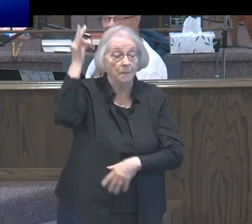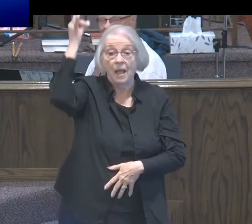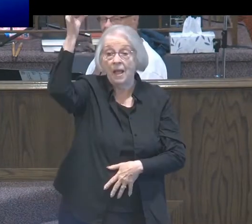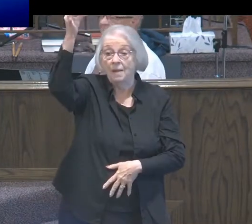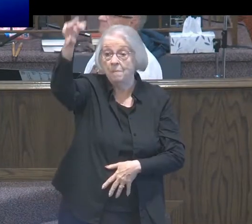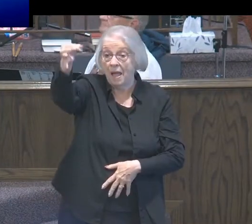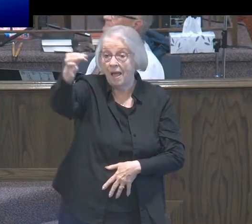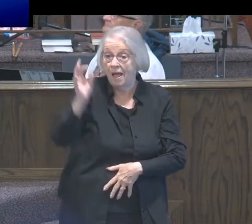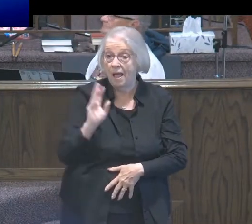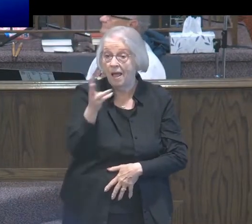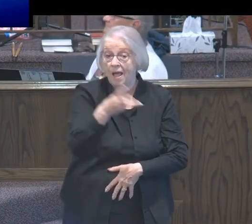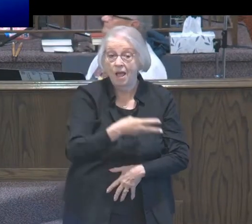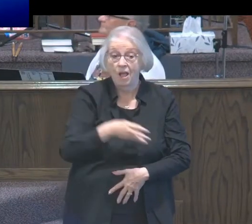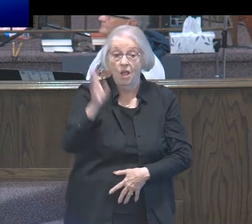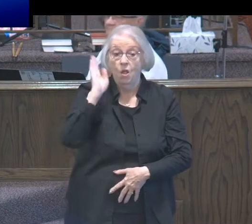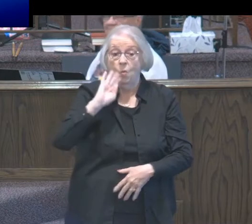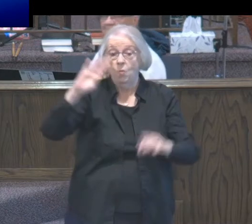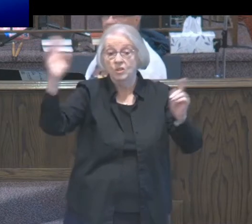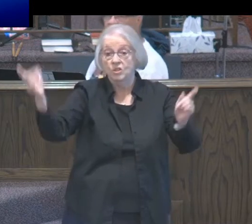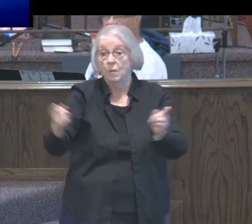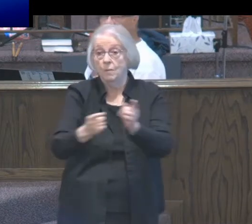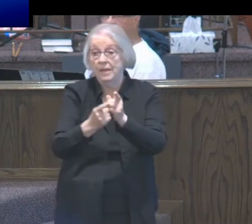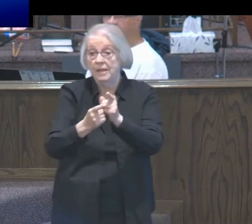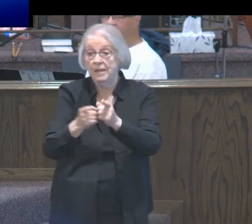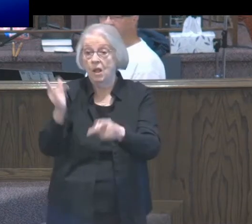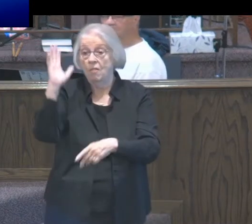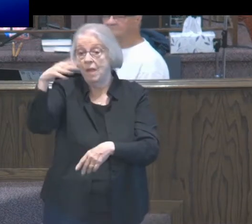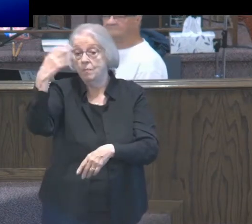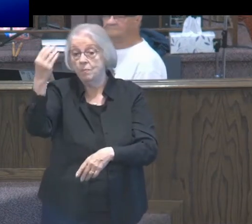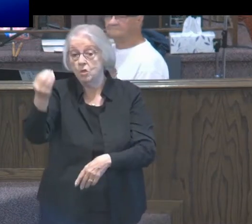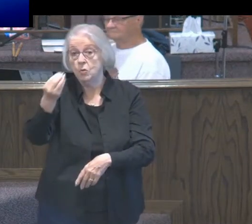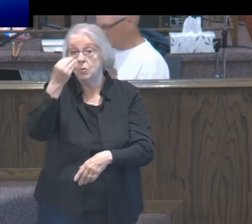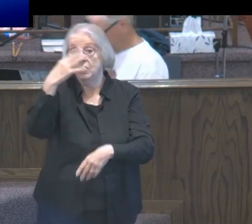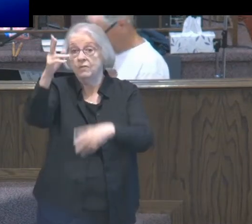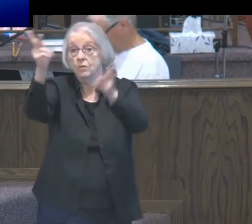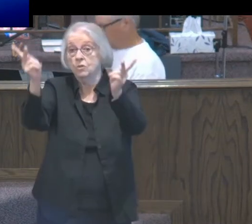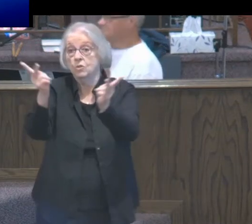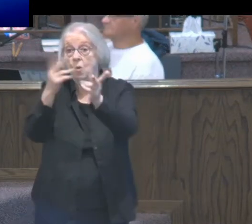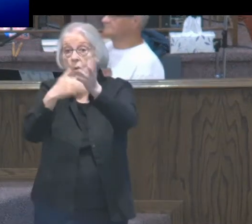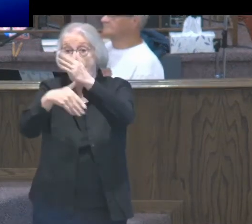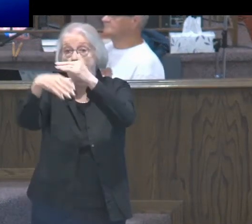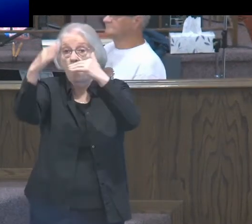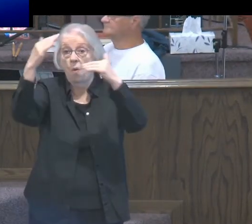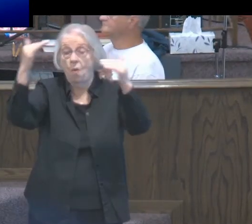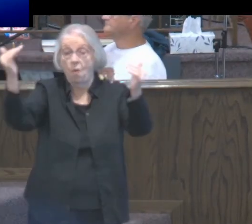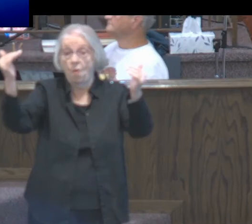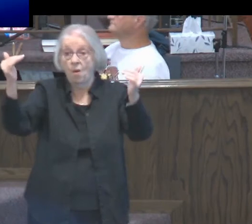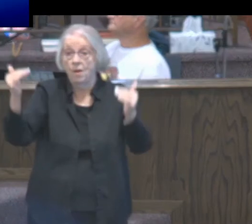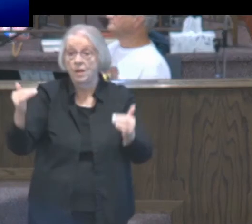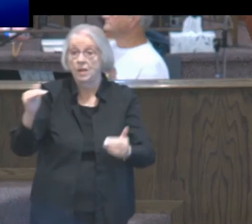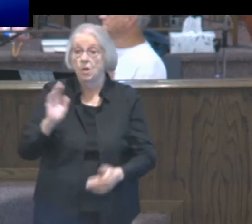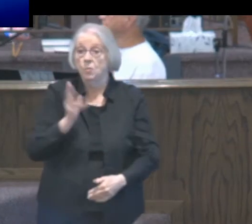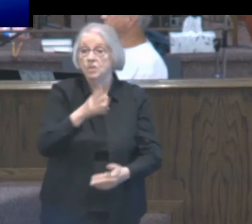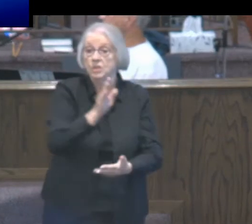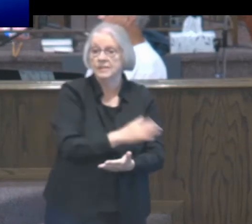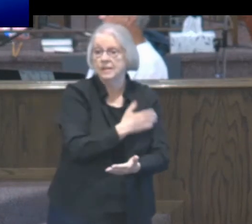sweet by and by. We shall meet on that beautiful shore. We